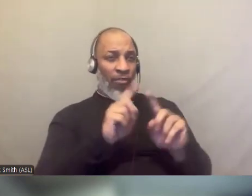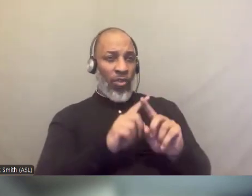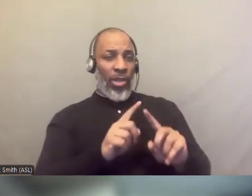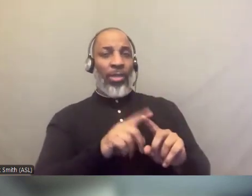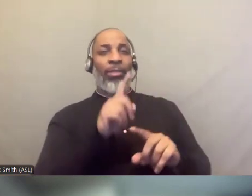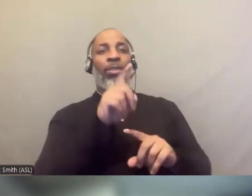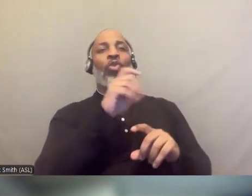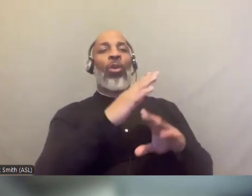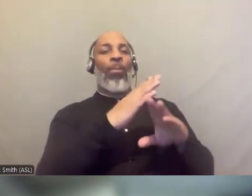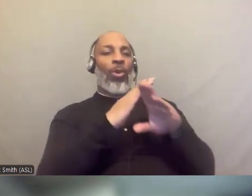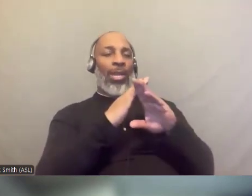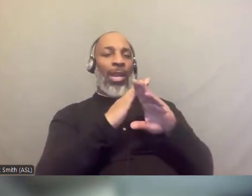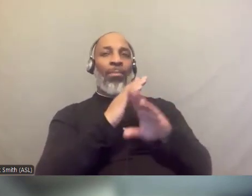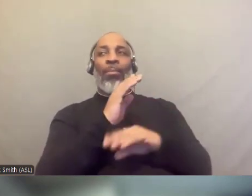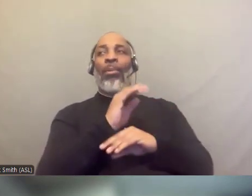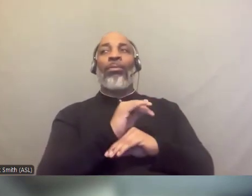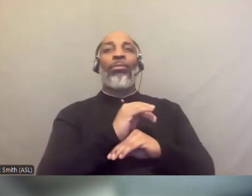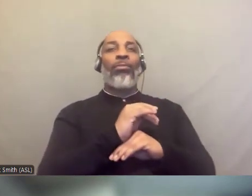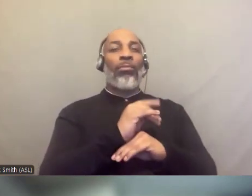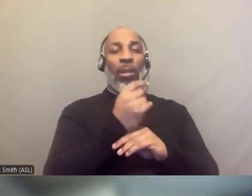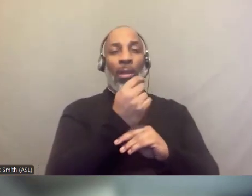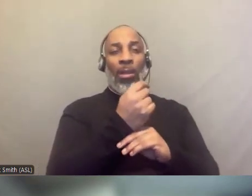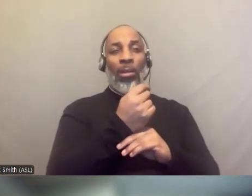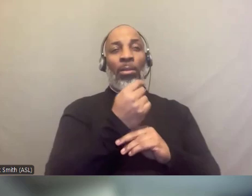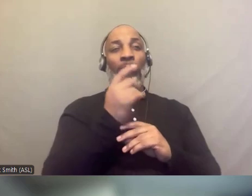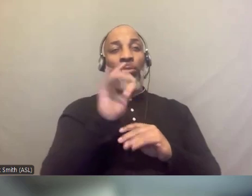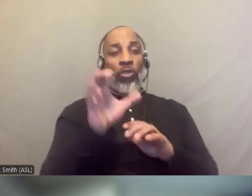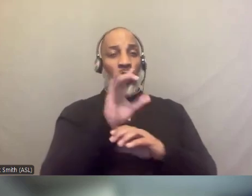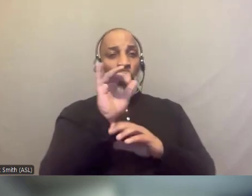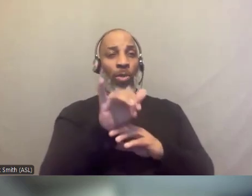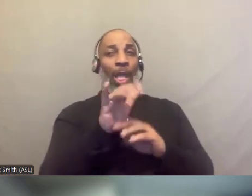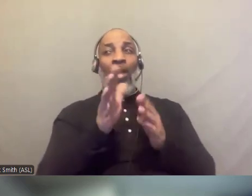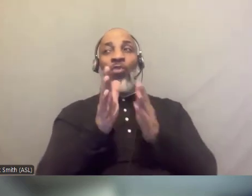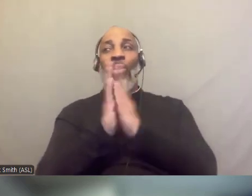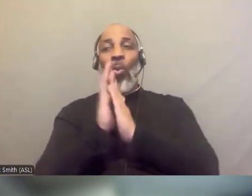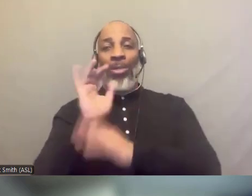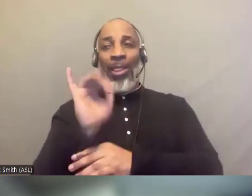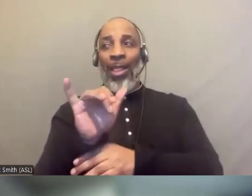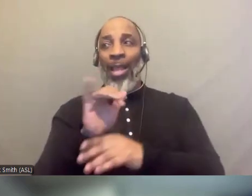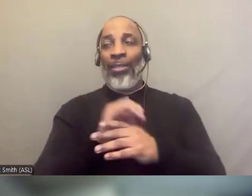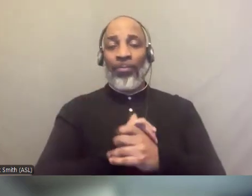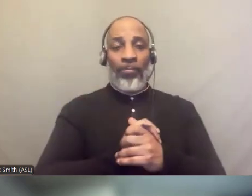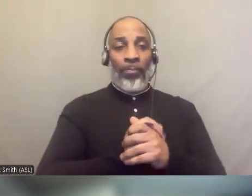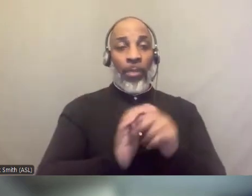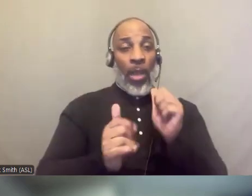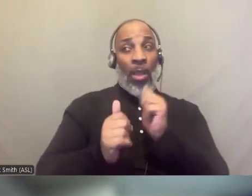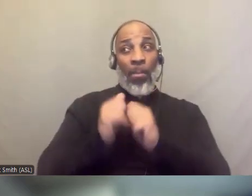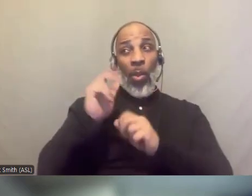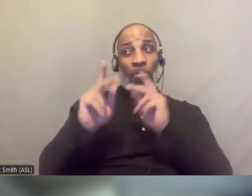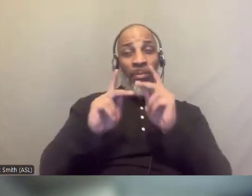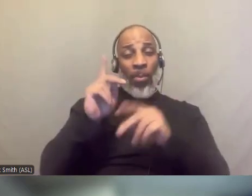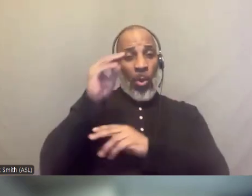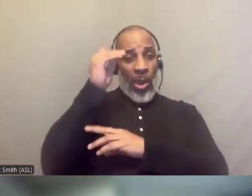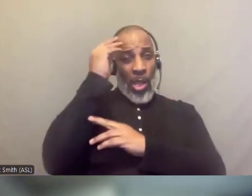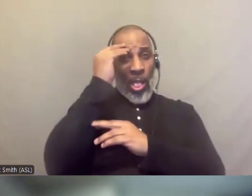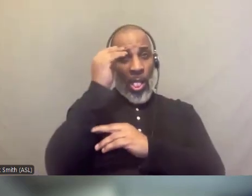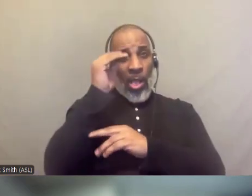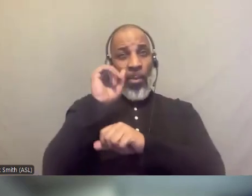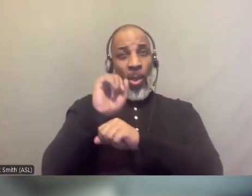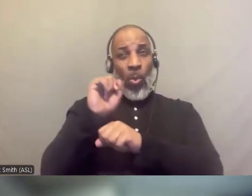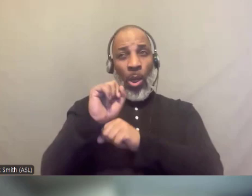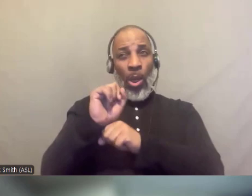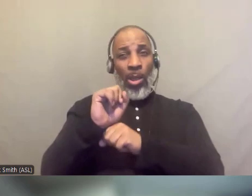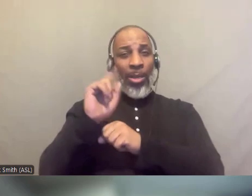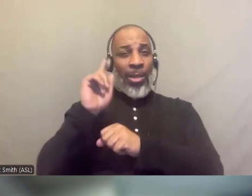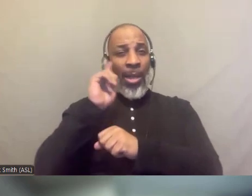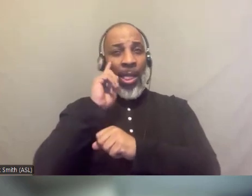you're protected under the law to do that and to request that. Most people, when they think about workplace protections, are talking about